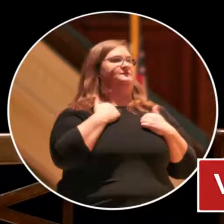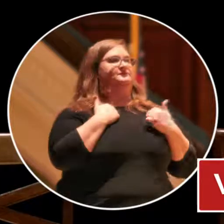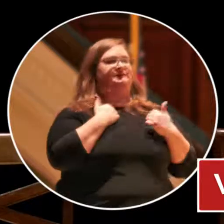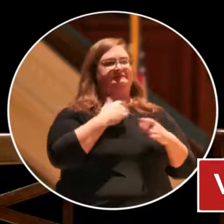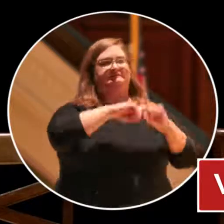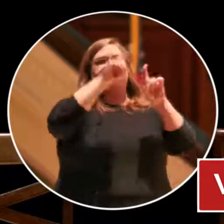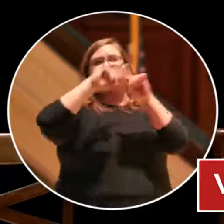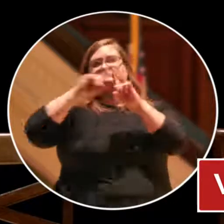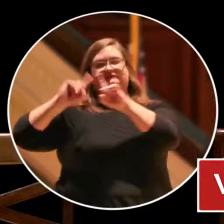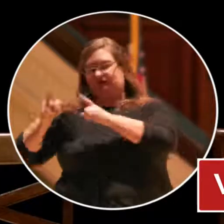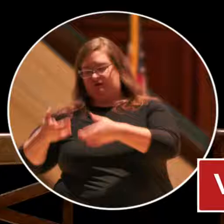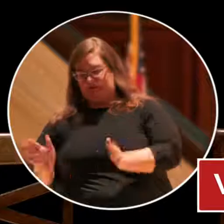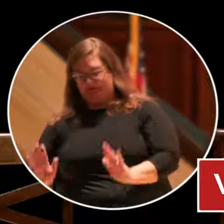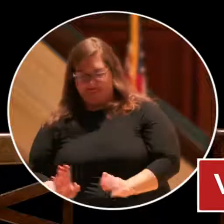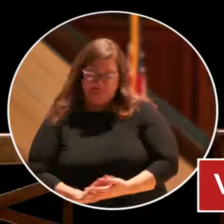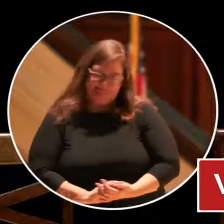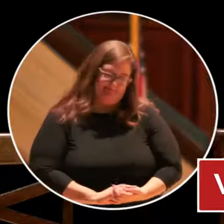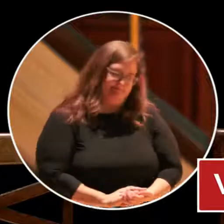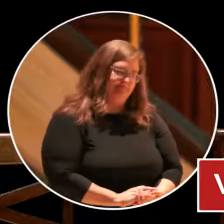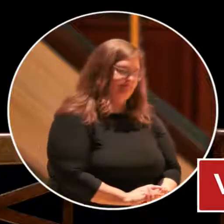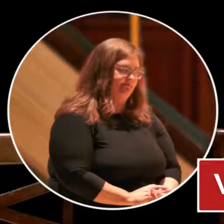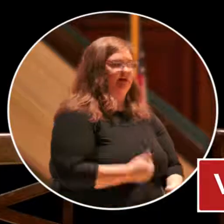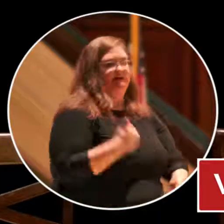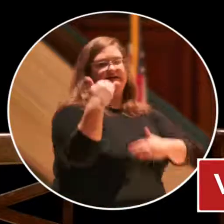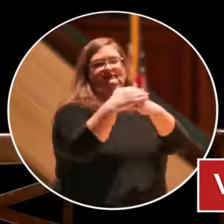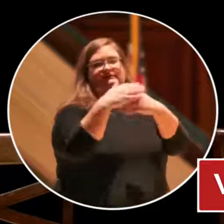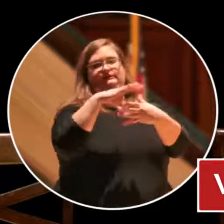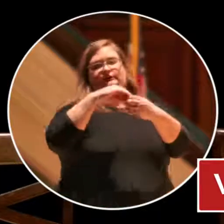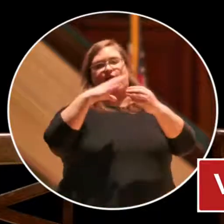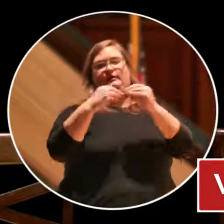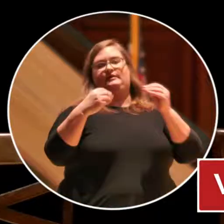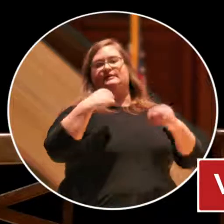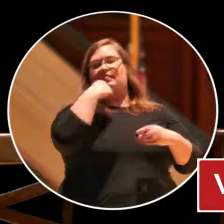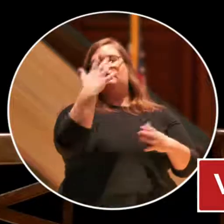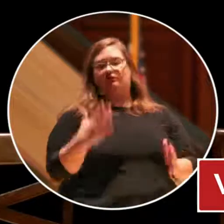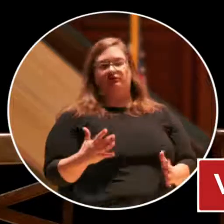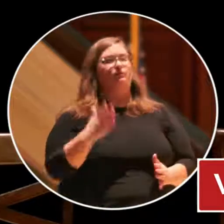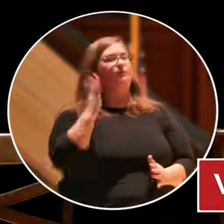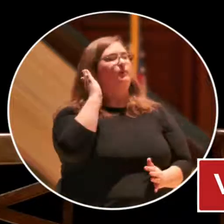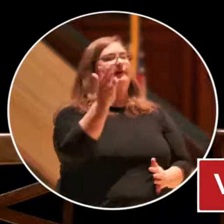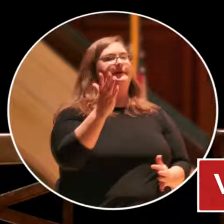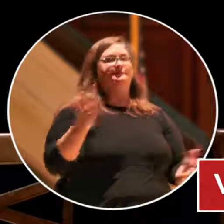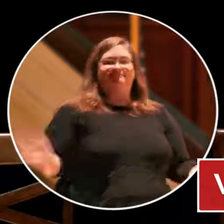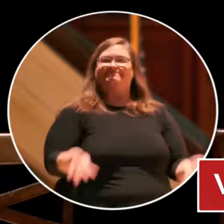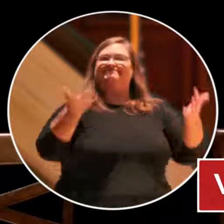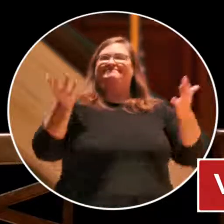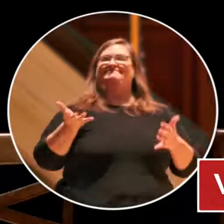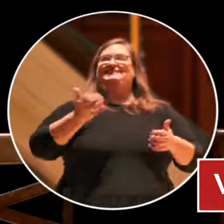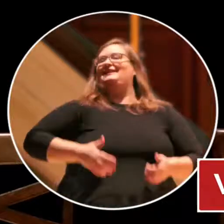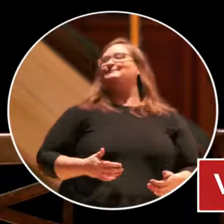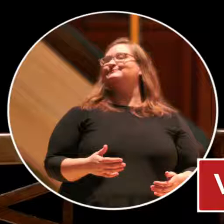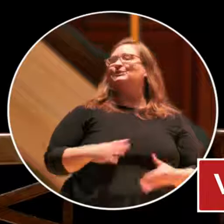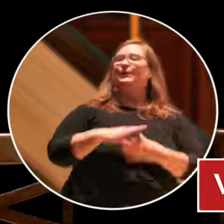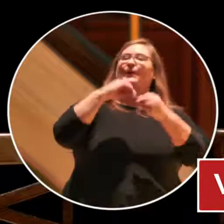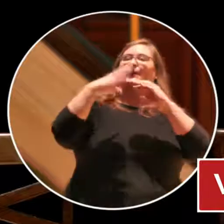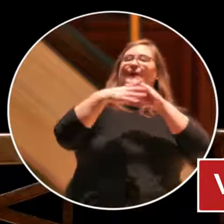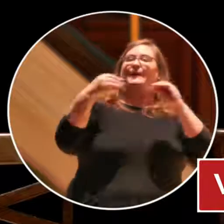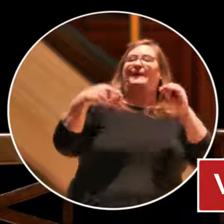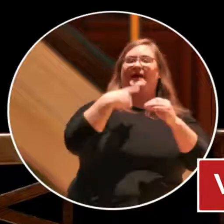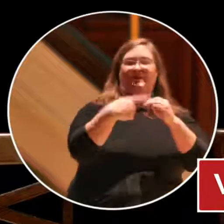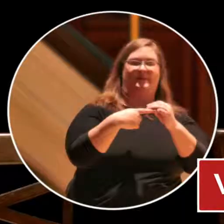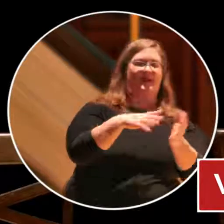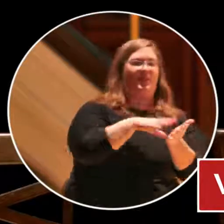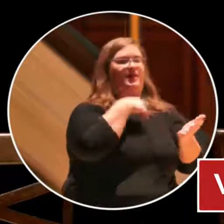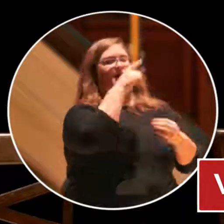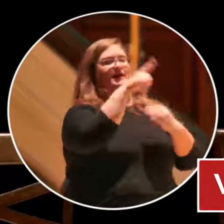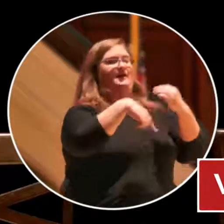Our next storyteller is going to liven up this room a little bit with a very fun tale of his tale of learning